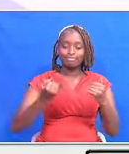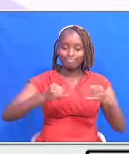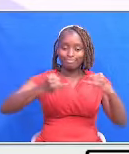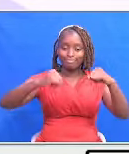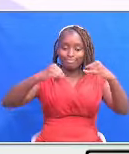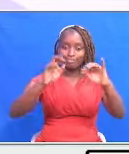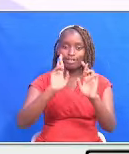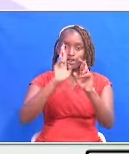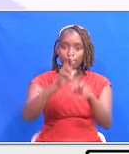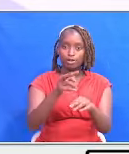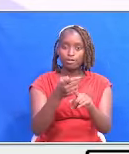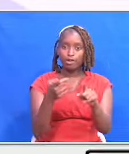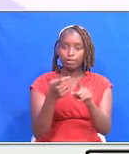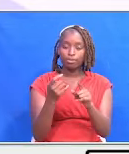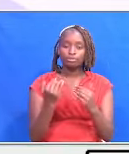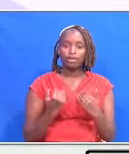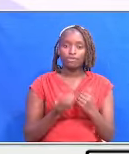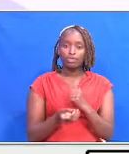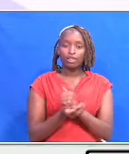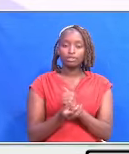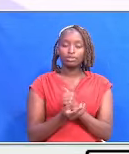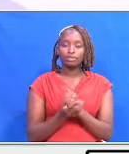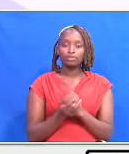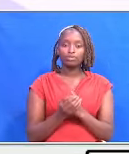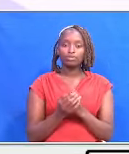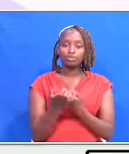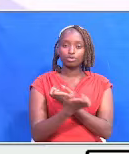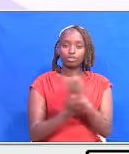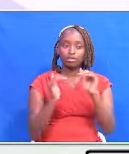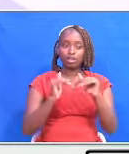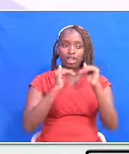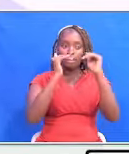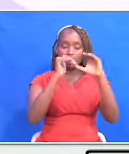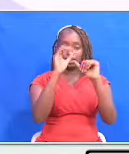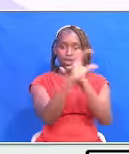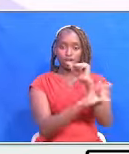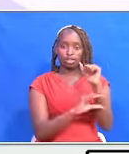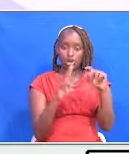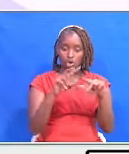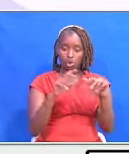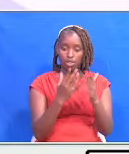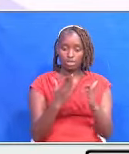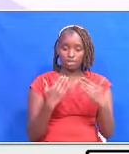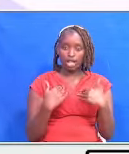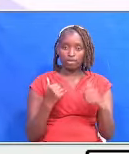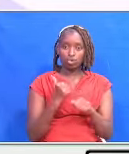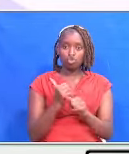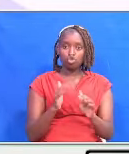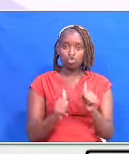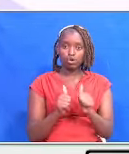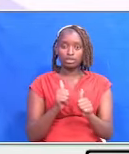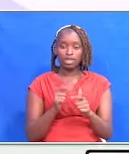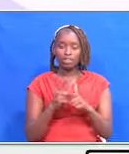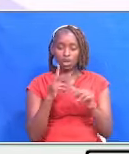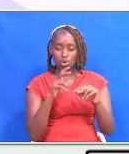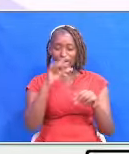progress reports from the Council of Economic Advisors from the president. Mm-hmm. You look at the scores we've done and you realize that the government has